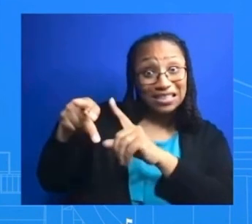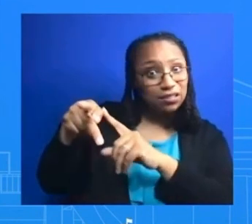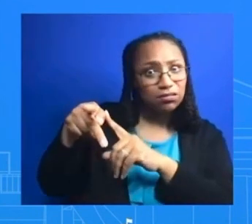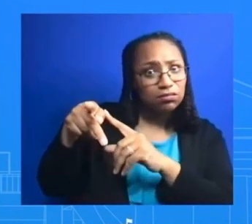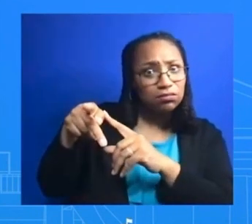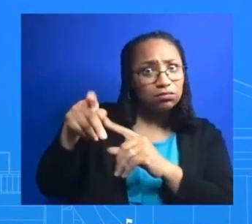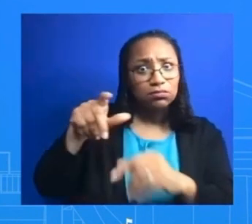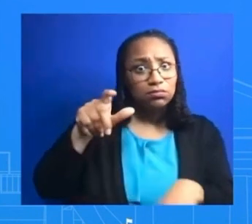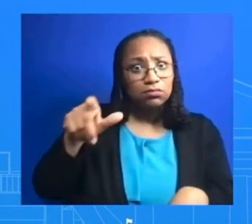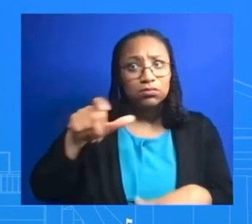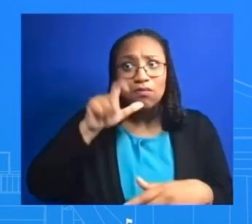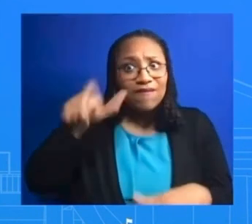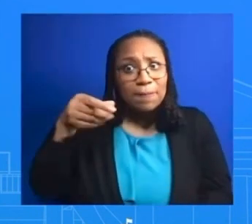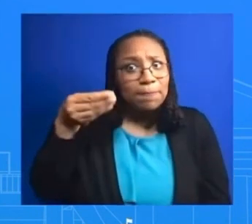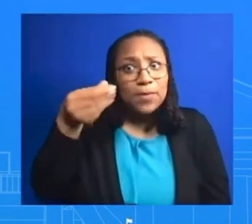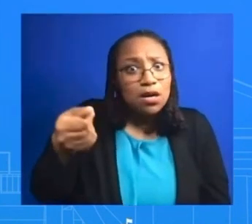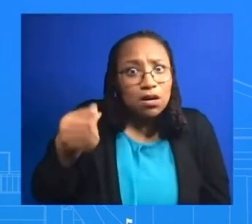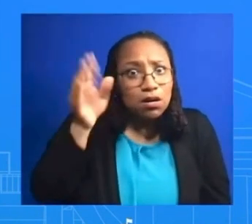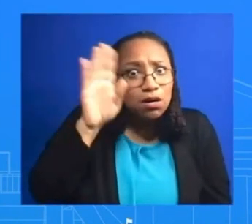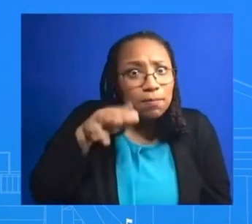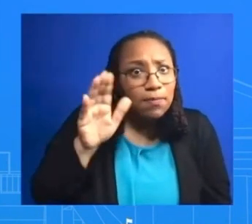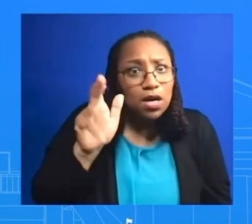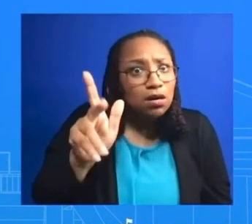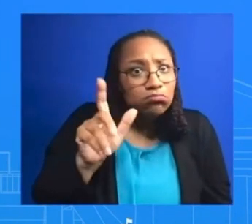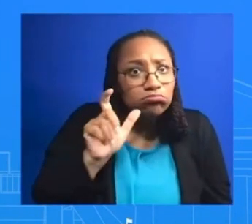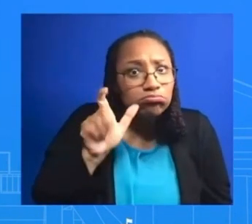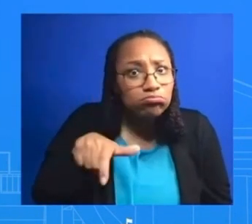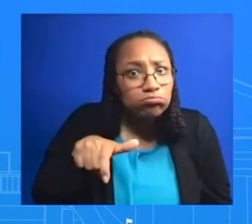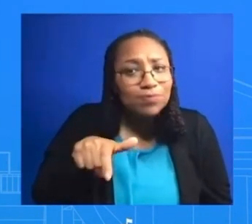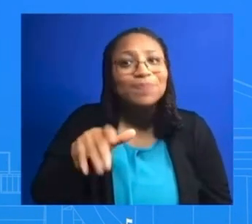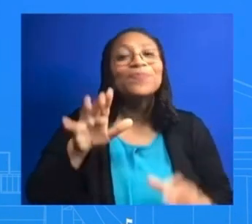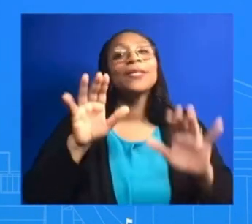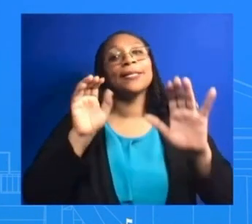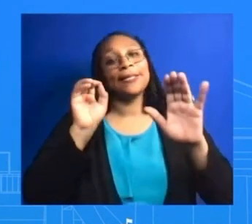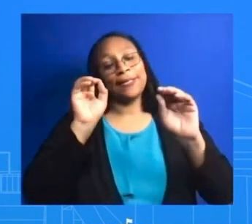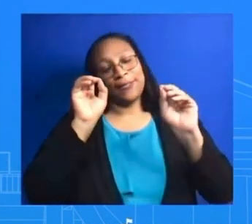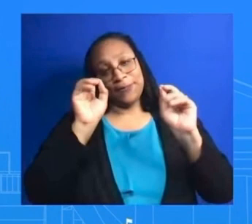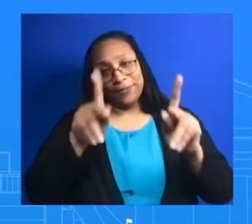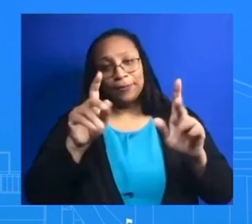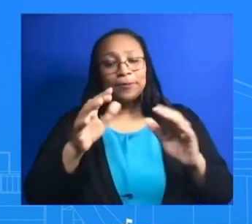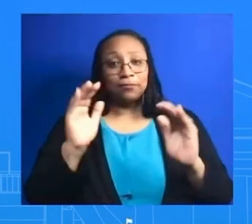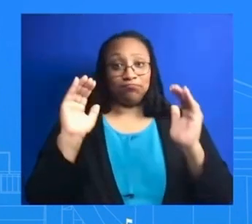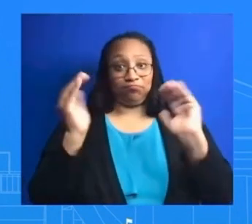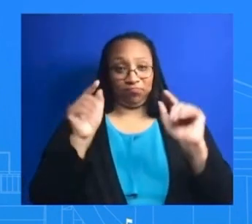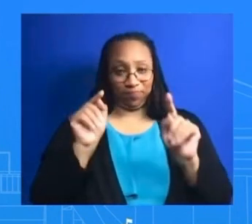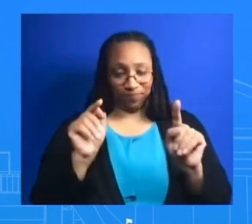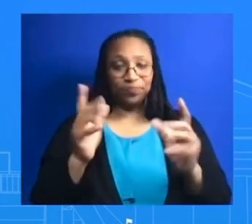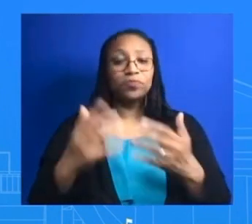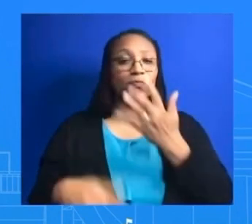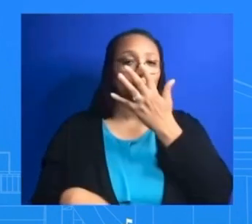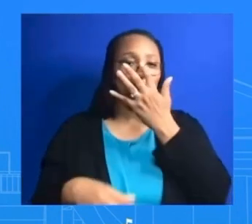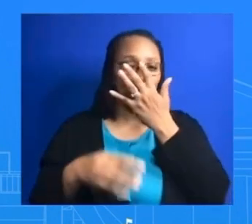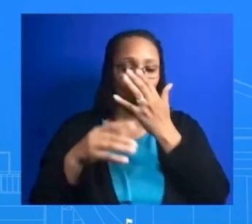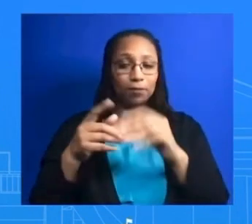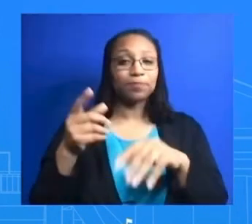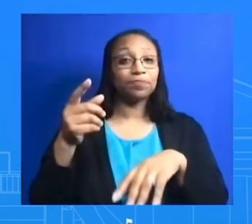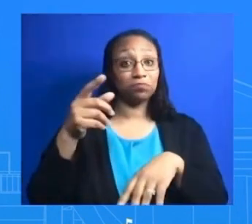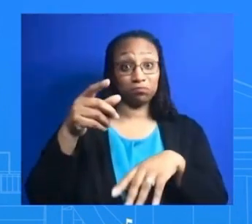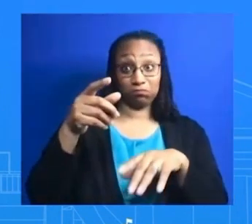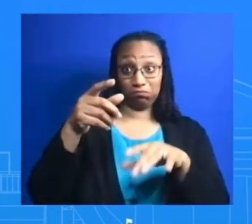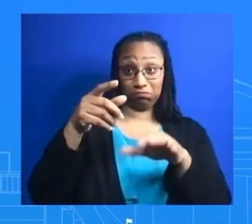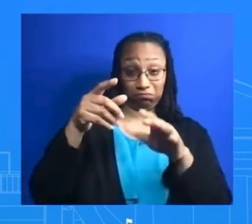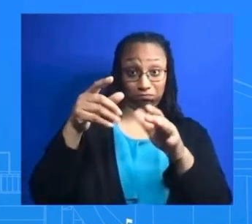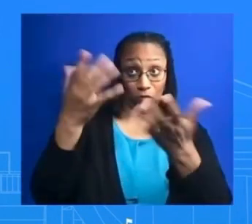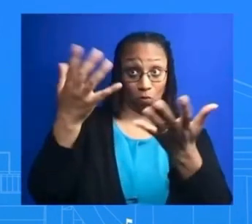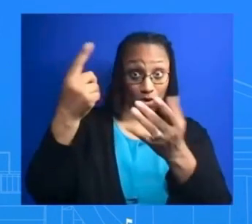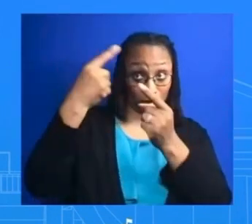question, you know, we accept the court's ruling. Of course, we disagree with it. You know, we had a chance to review the dissent written by